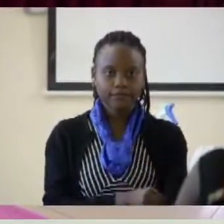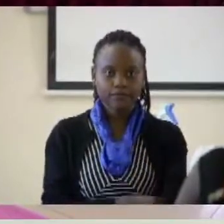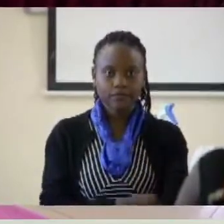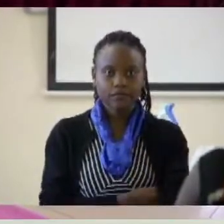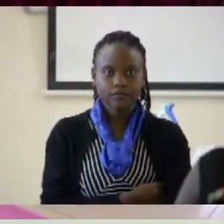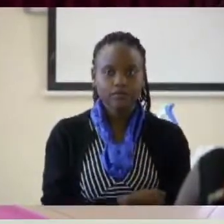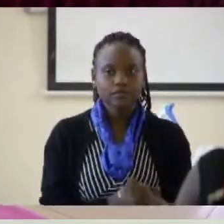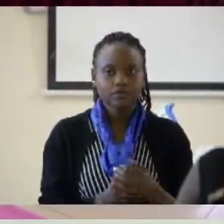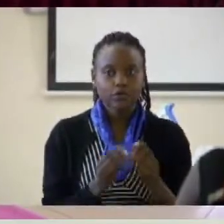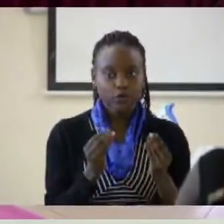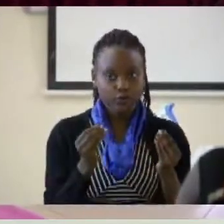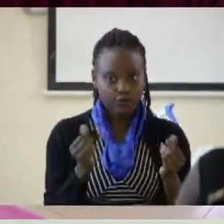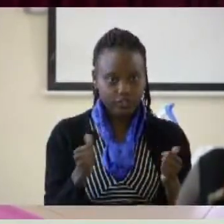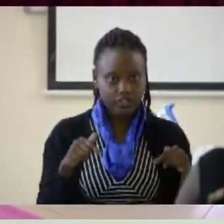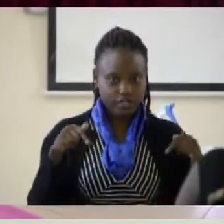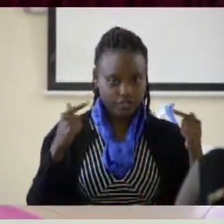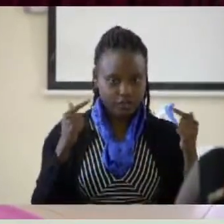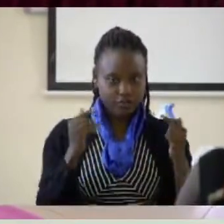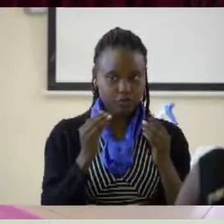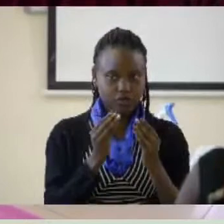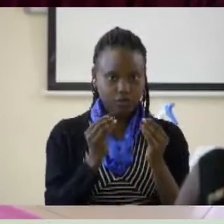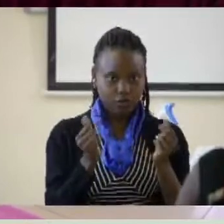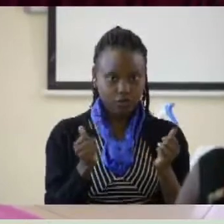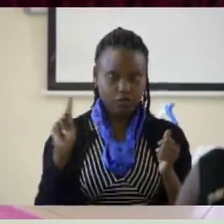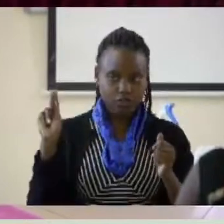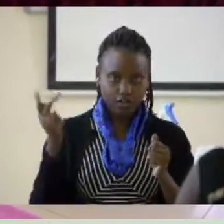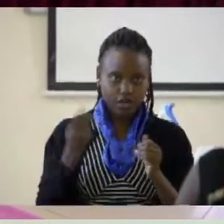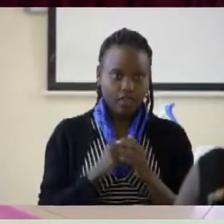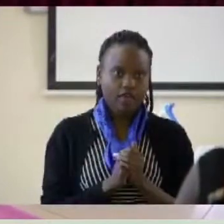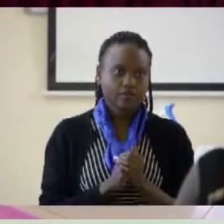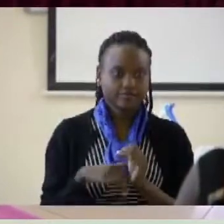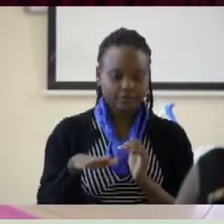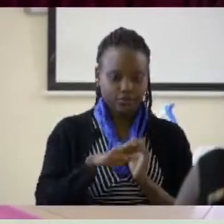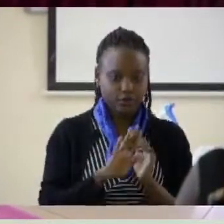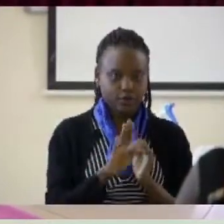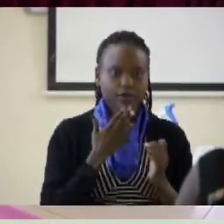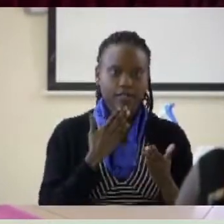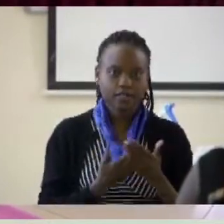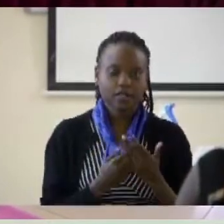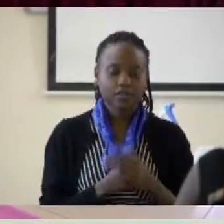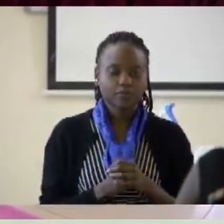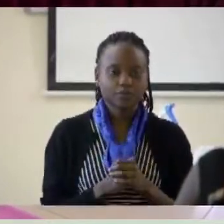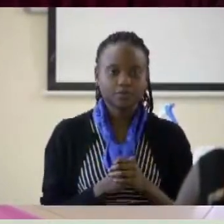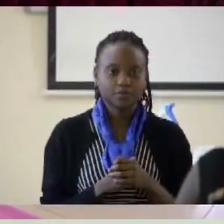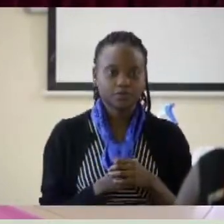efficient dispute resolution in Kenya. Moy, you have the floor. Okay, thank you.